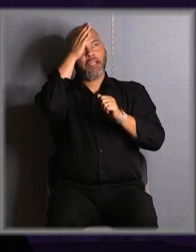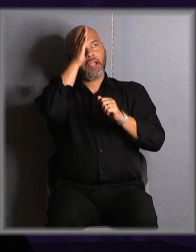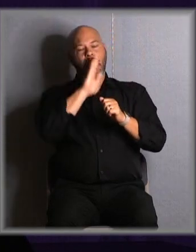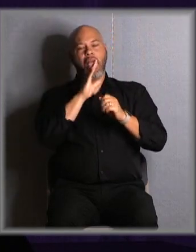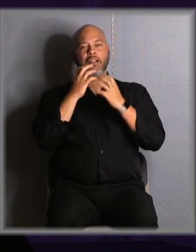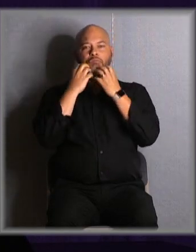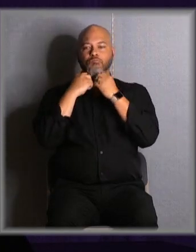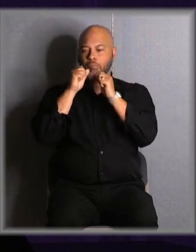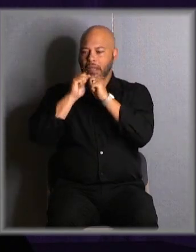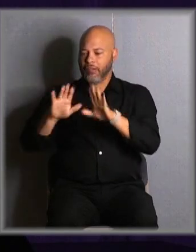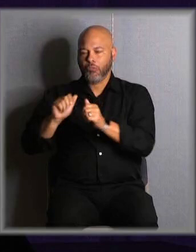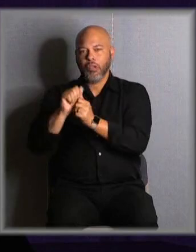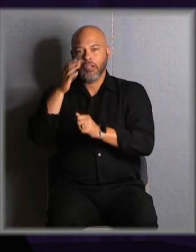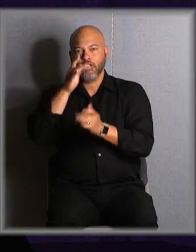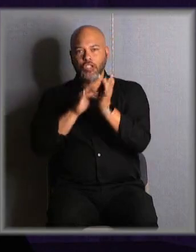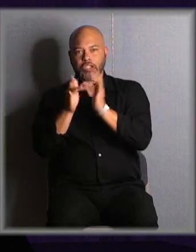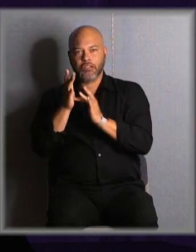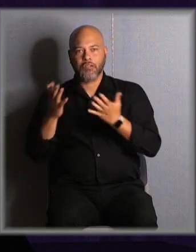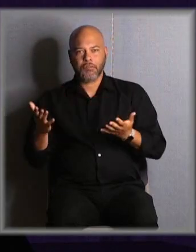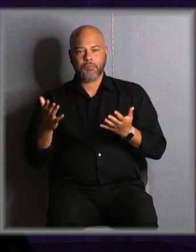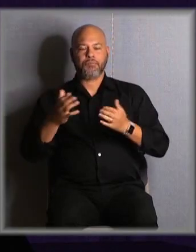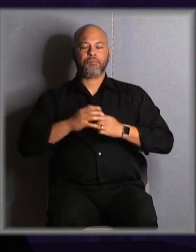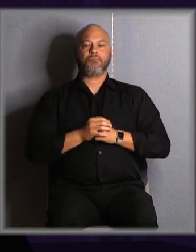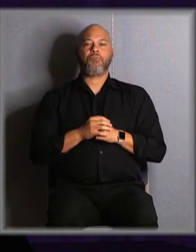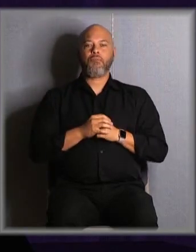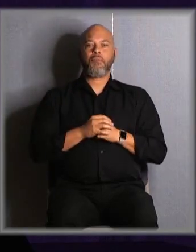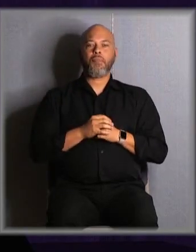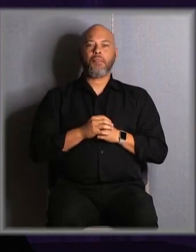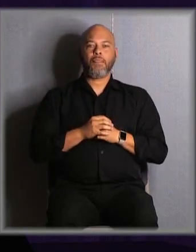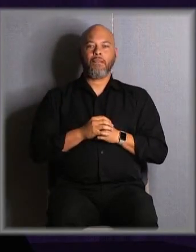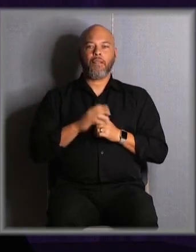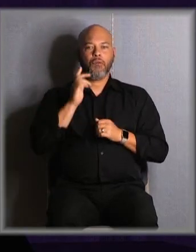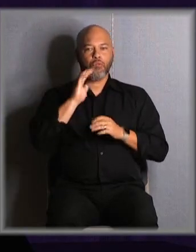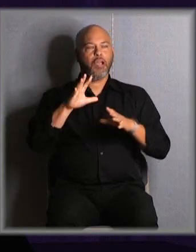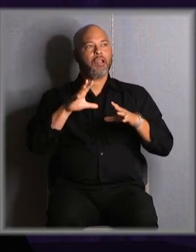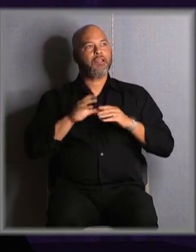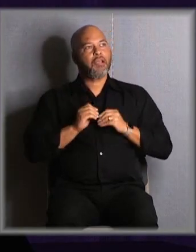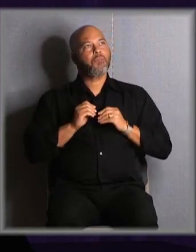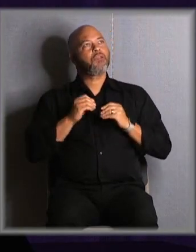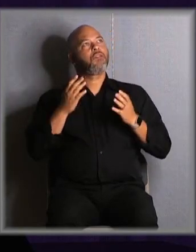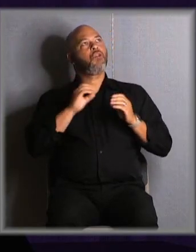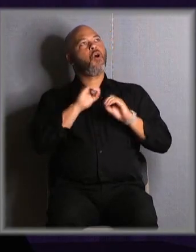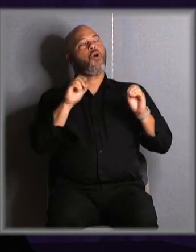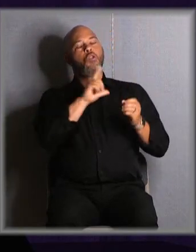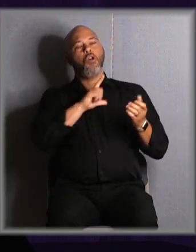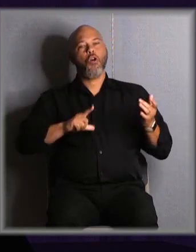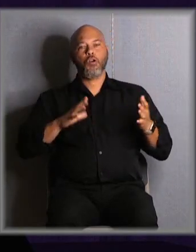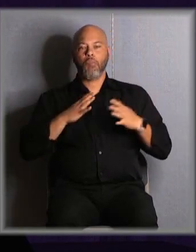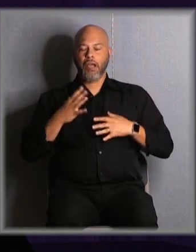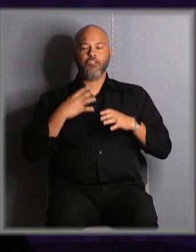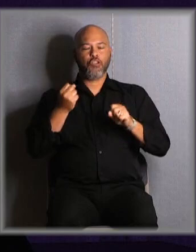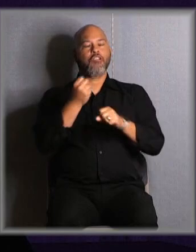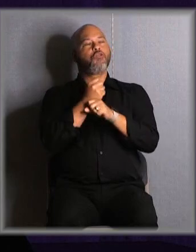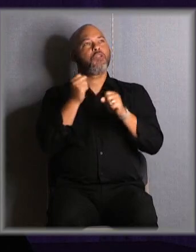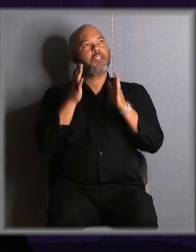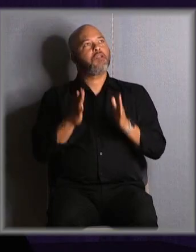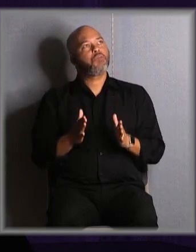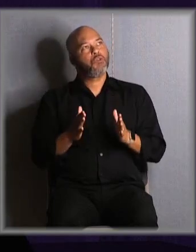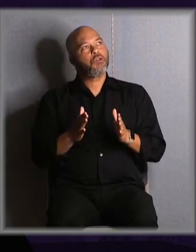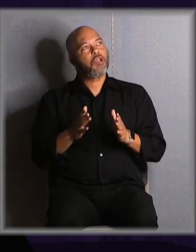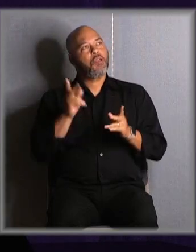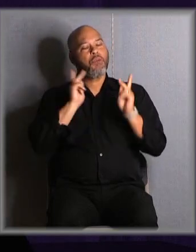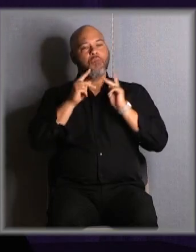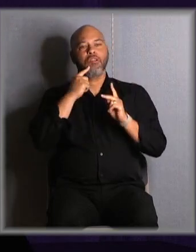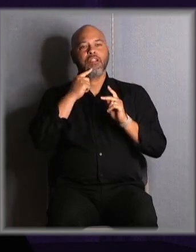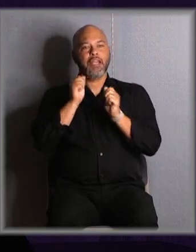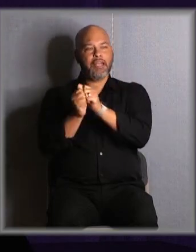man." Let the words of my mouth, the meditation of my heart, be acceptable in thy sight, O Lord, my strength and my redeemer. May the people of God